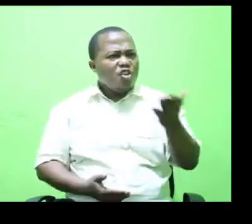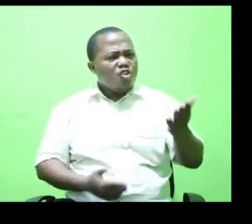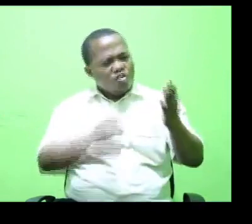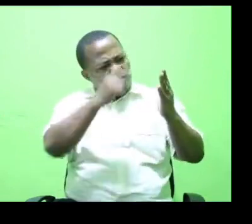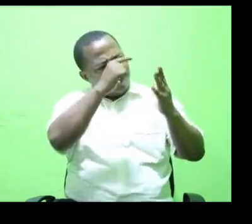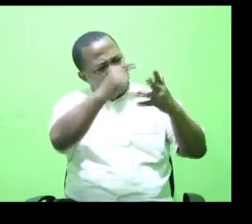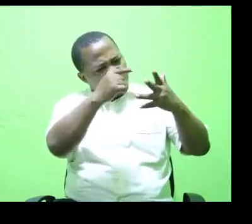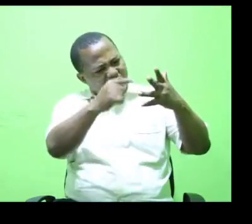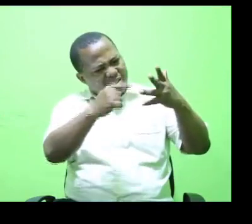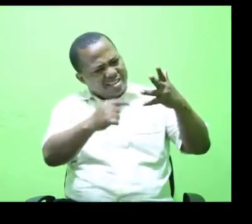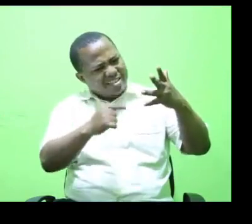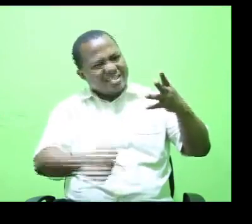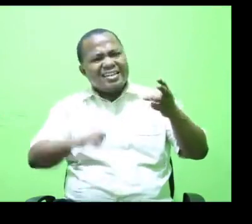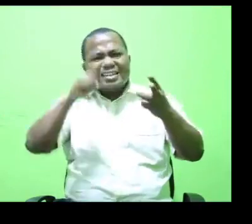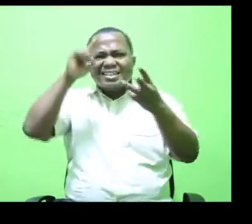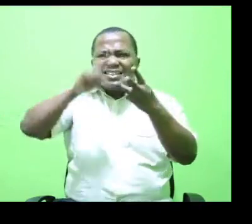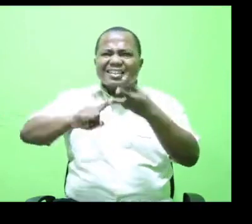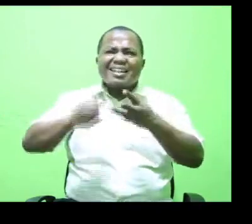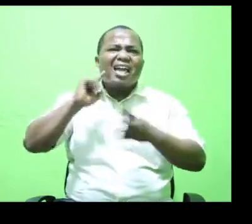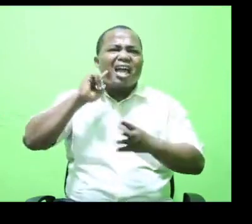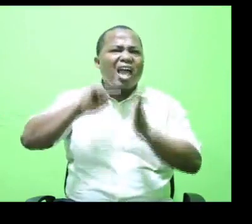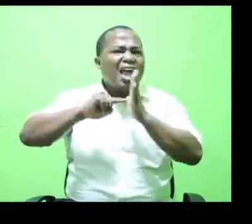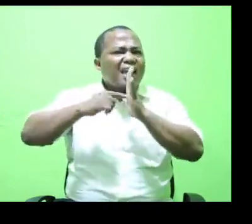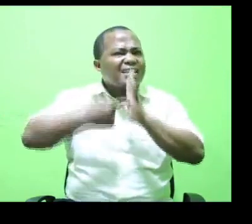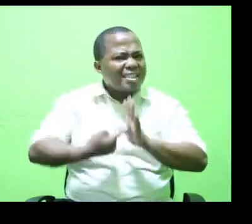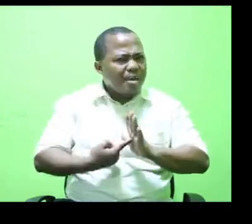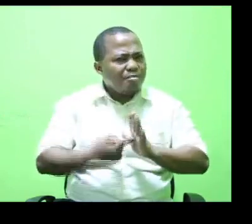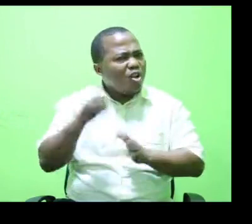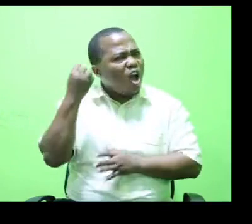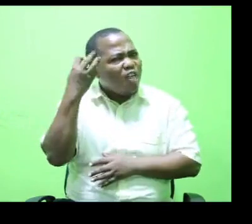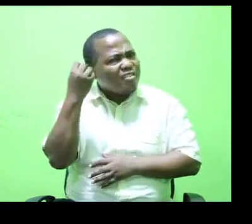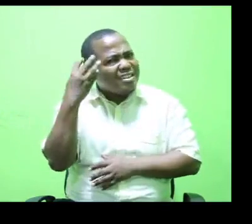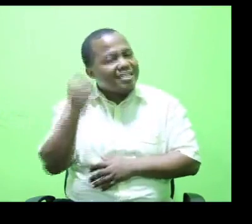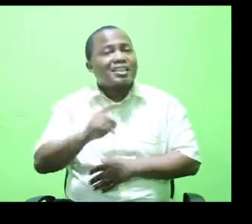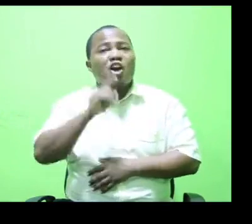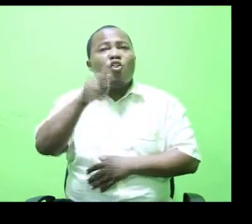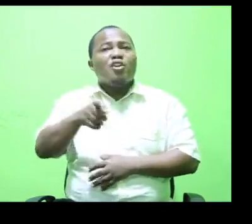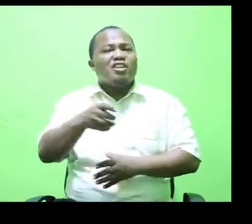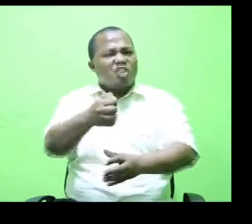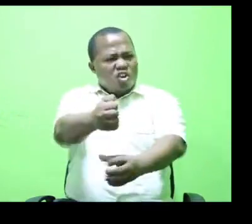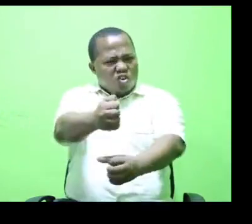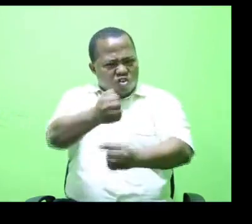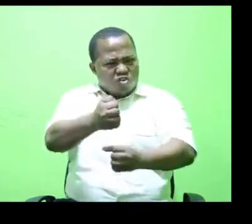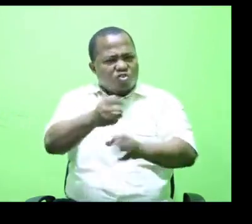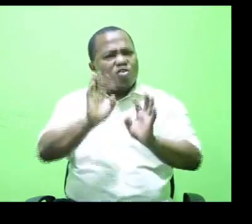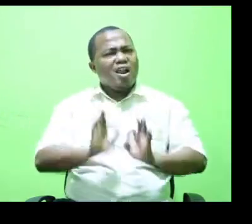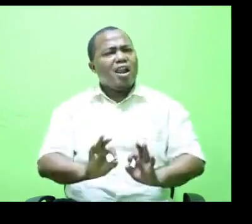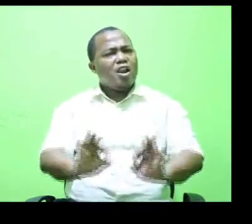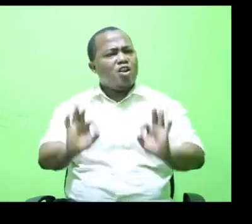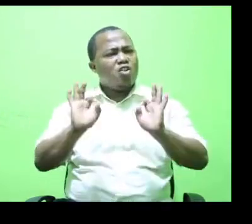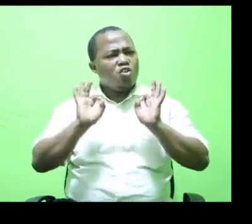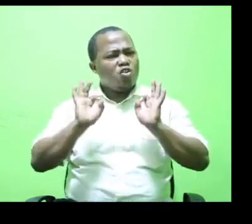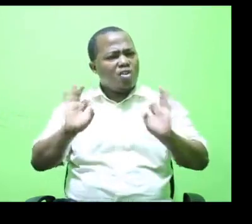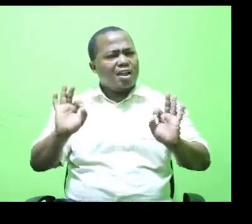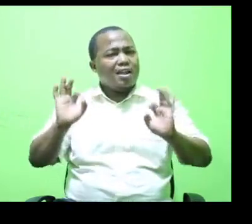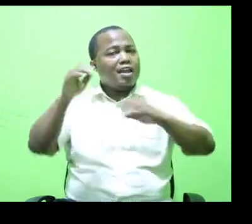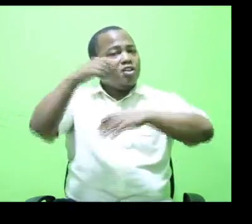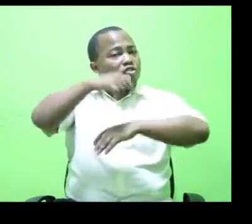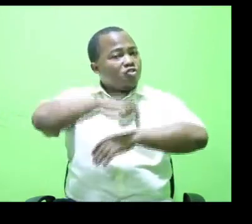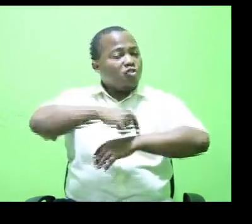Can you mention three examples of disease which being controlled well